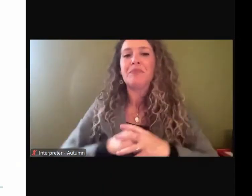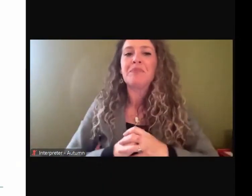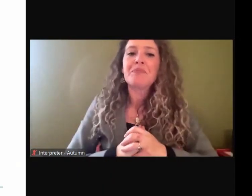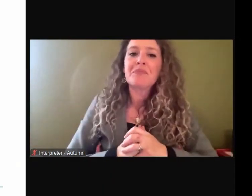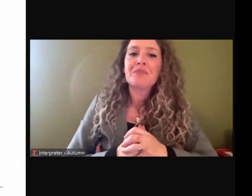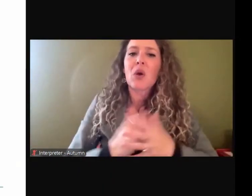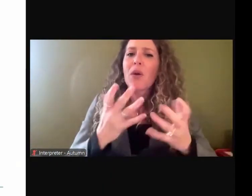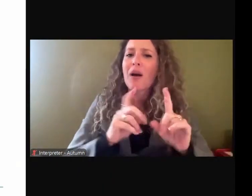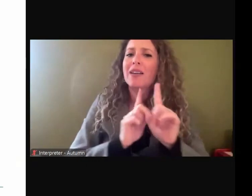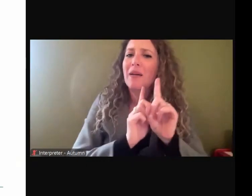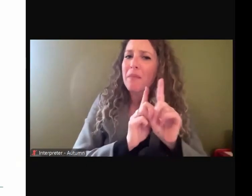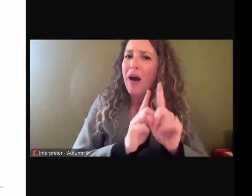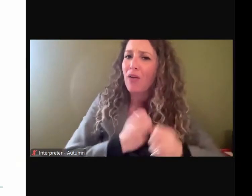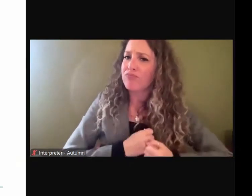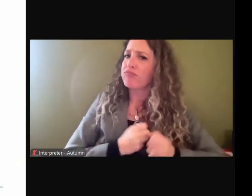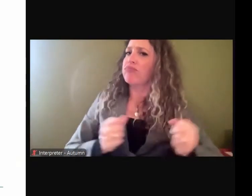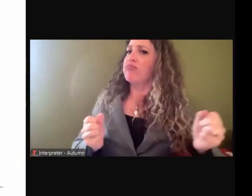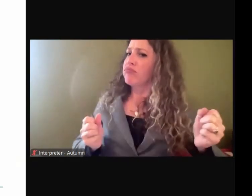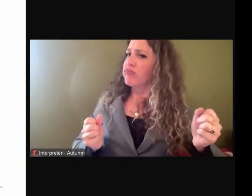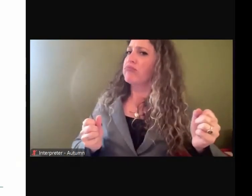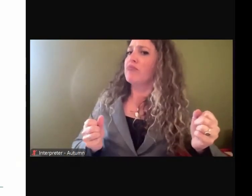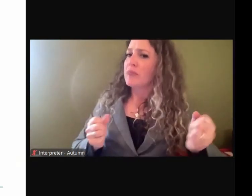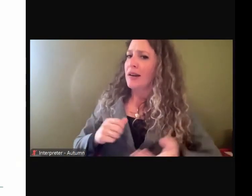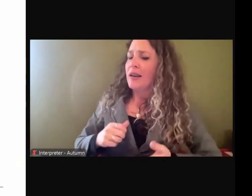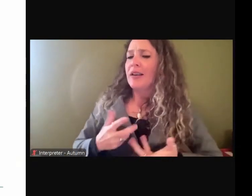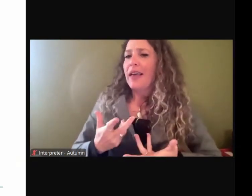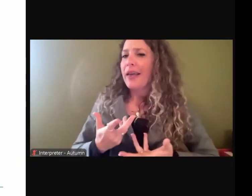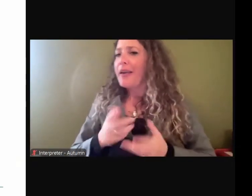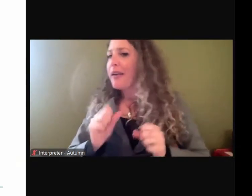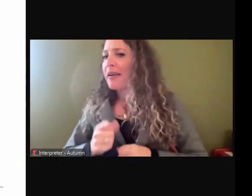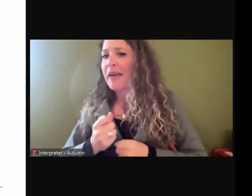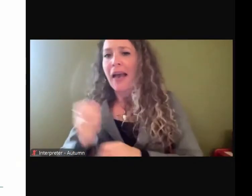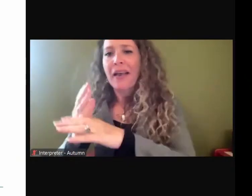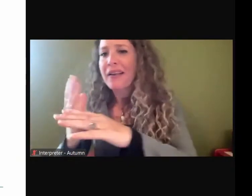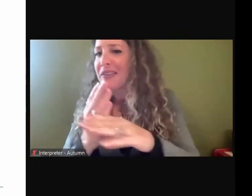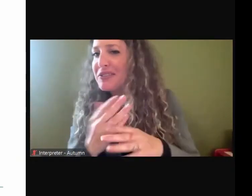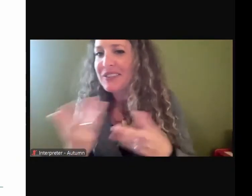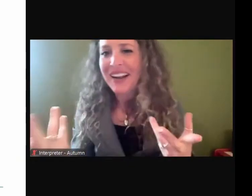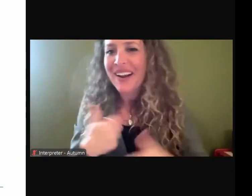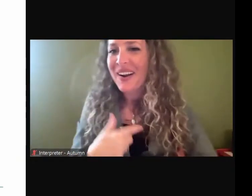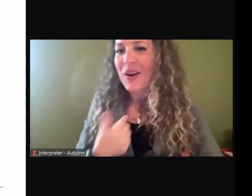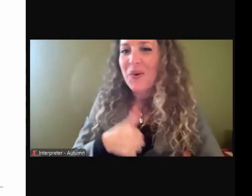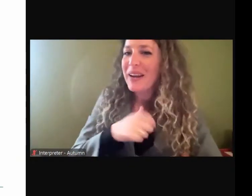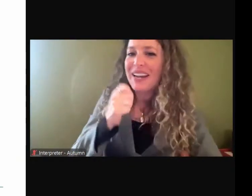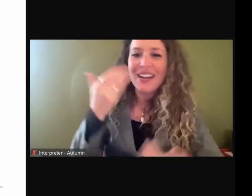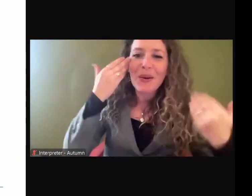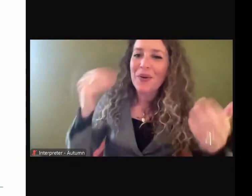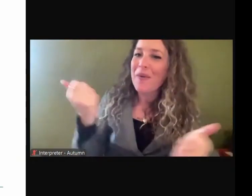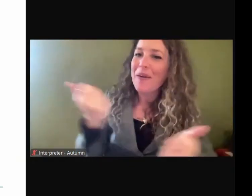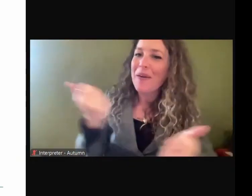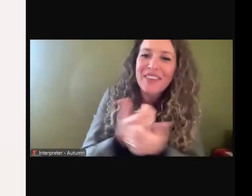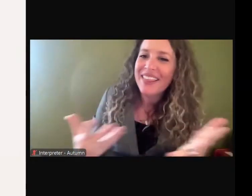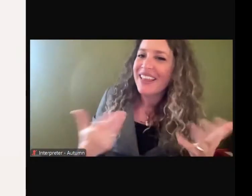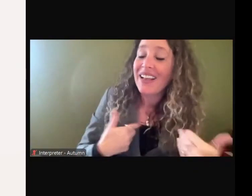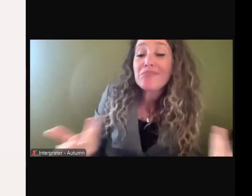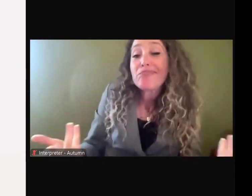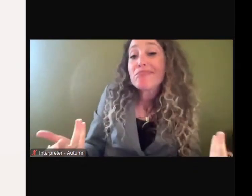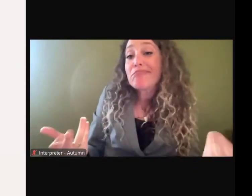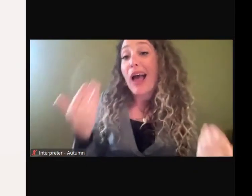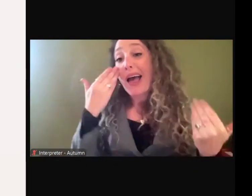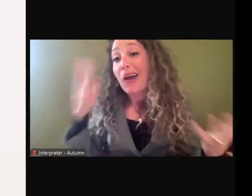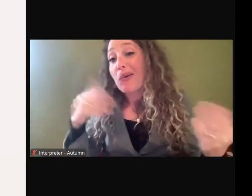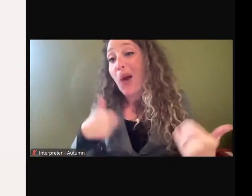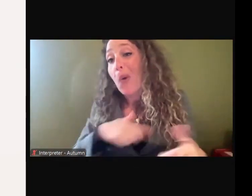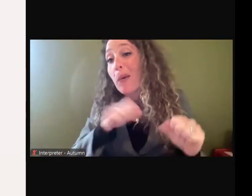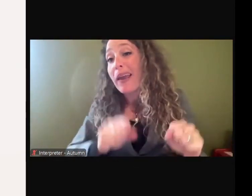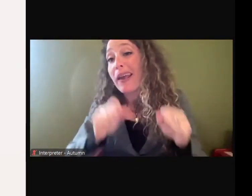and just not knowing or not knowing yet. So we don't have to know everything. This is a space where we can figure it out and we can say, I don't know, let's look into that and